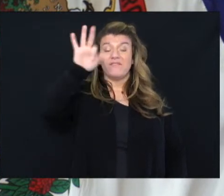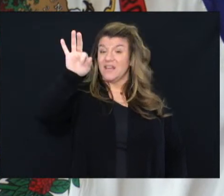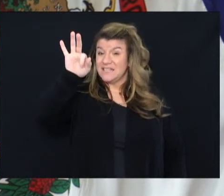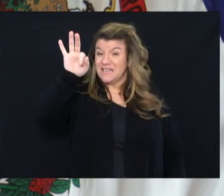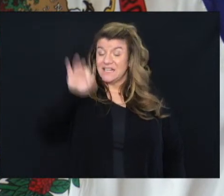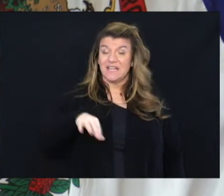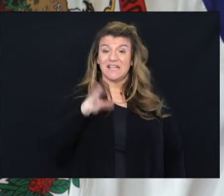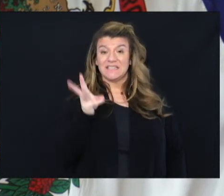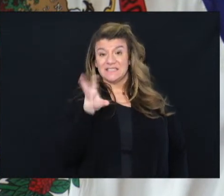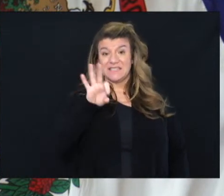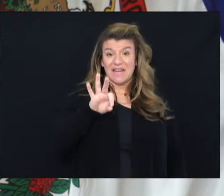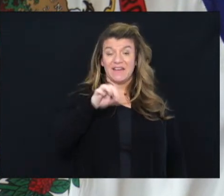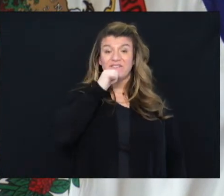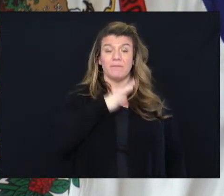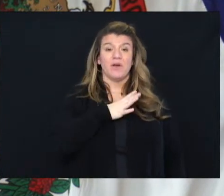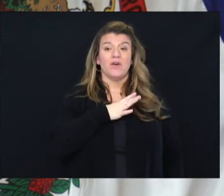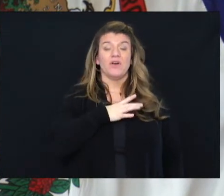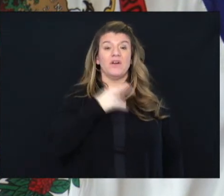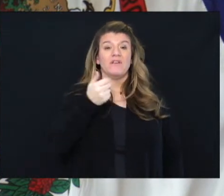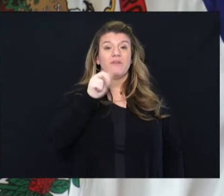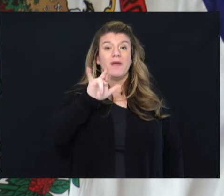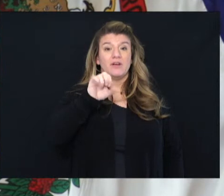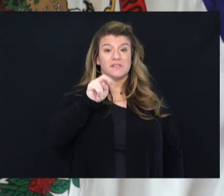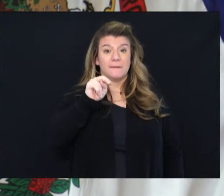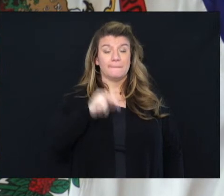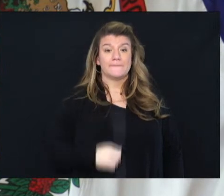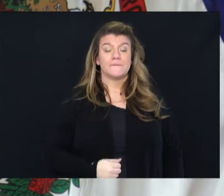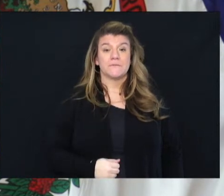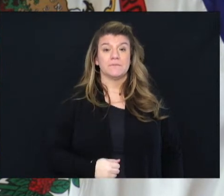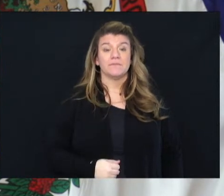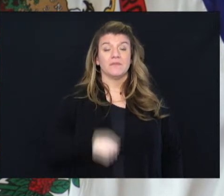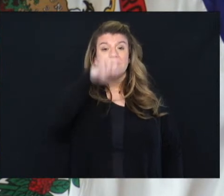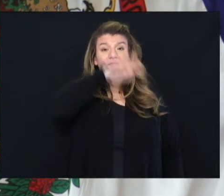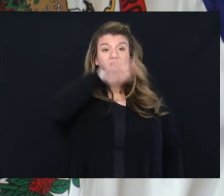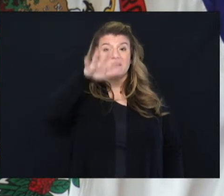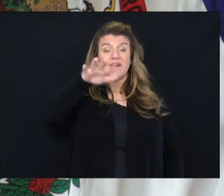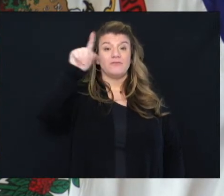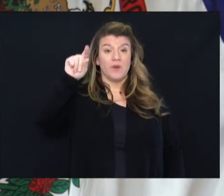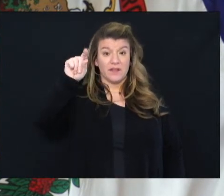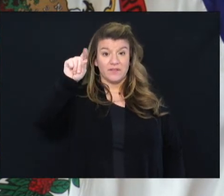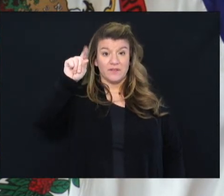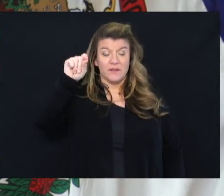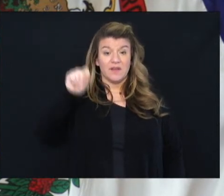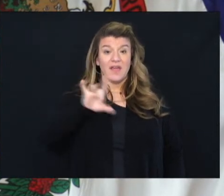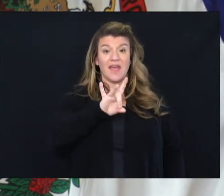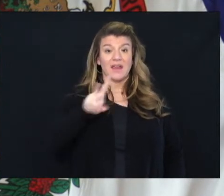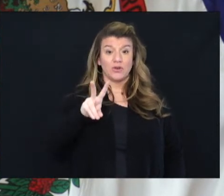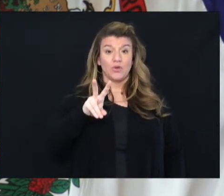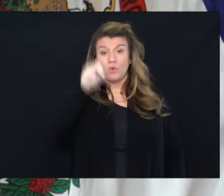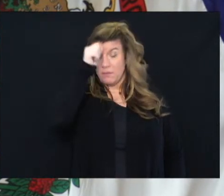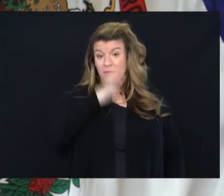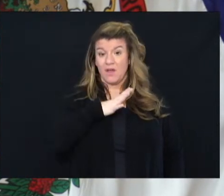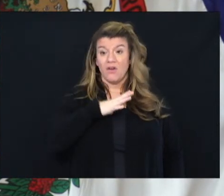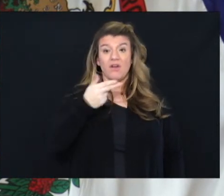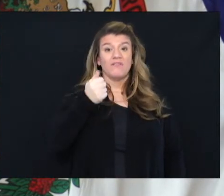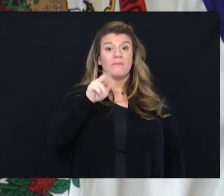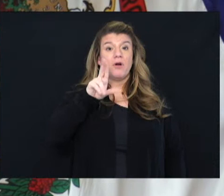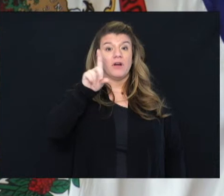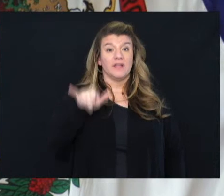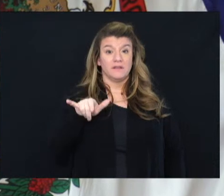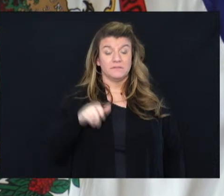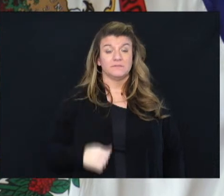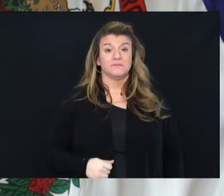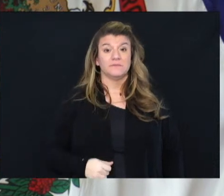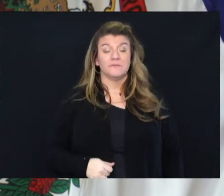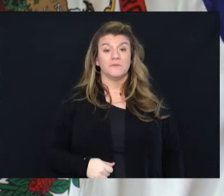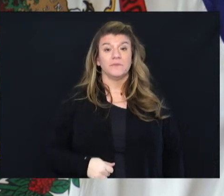death, a 69-year-old female from Harrison County. The 5,520th death, an 82-year-old male from Hardy County.